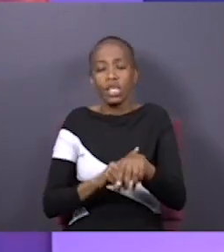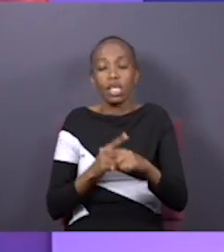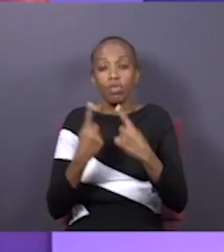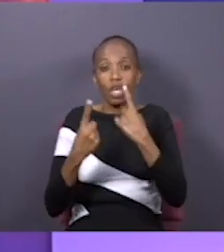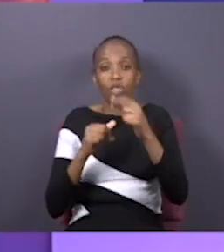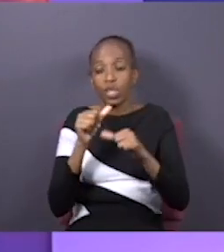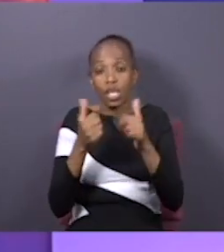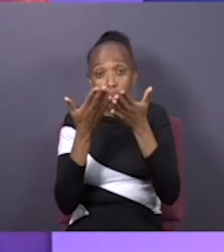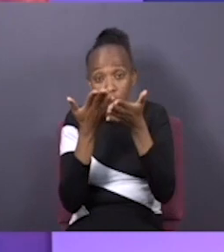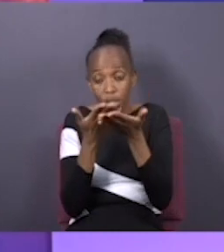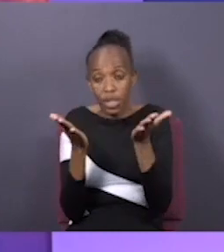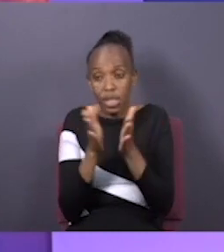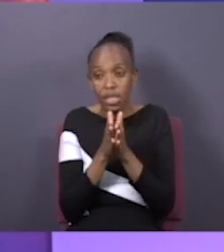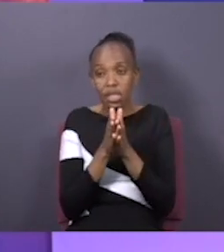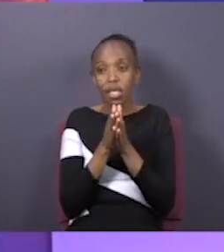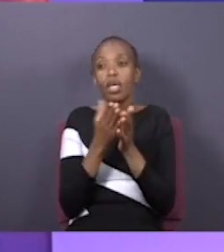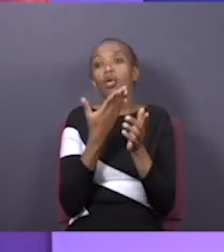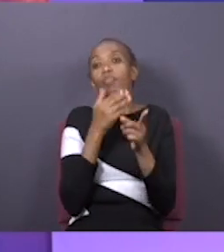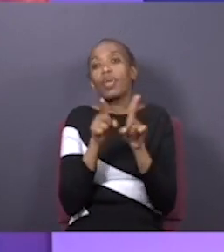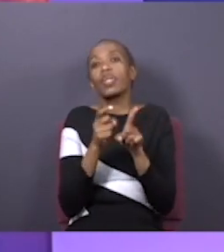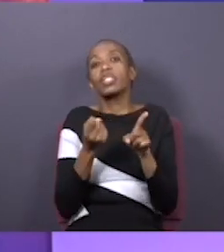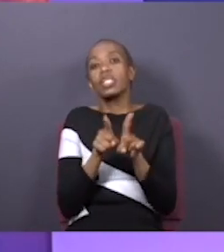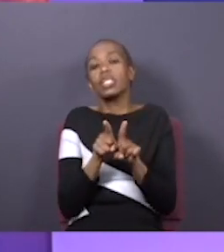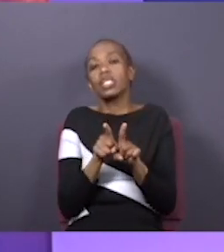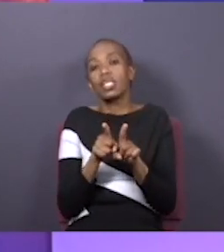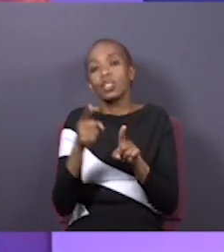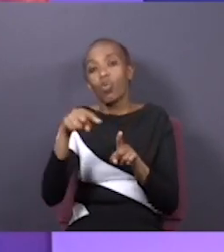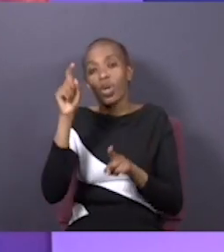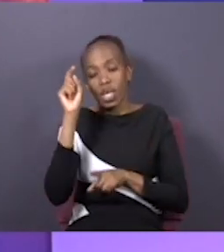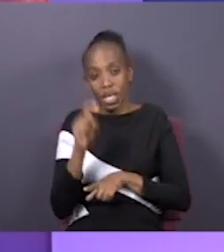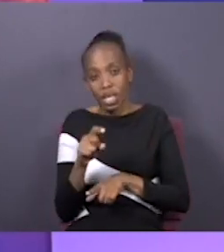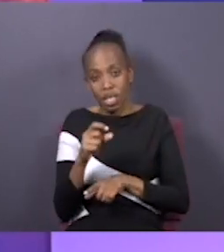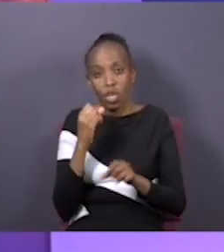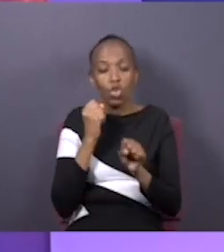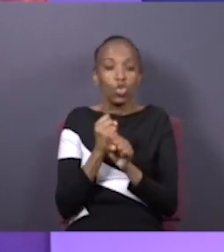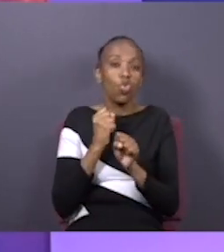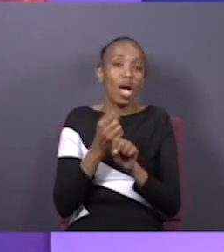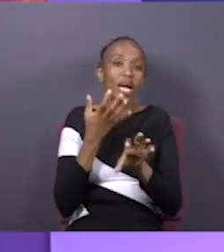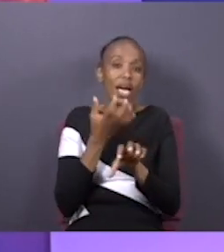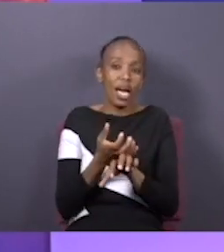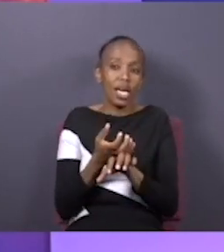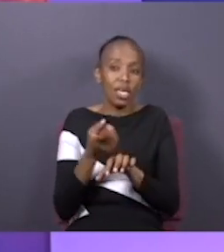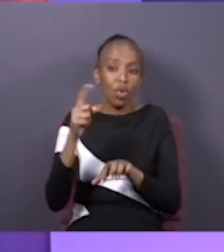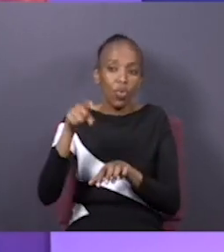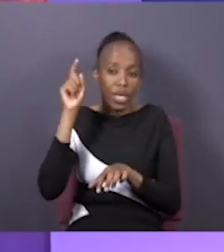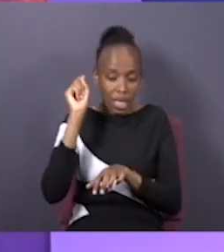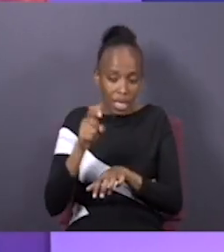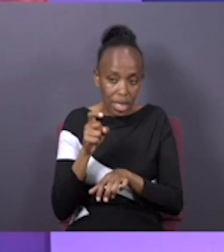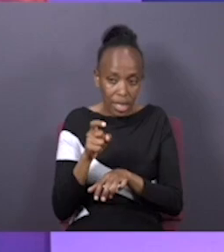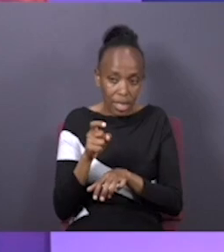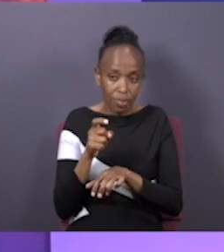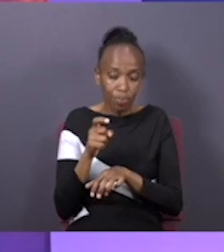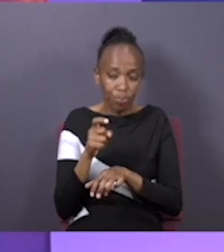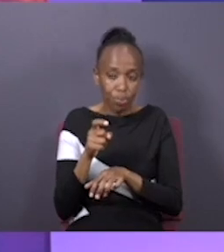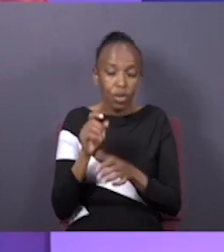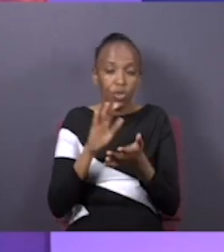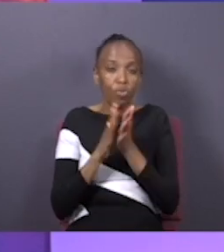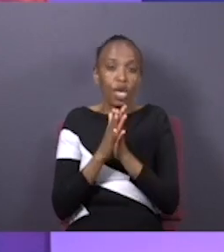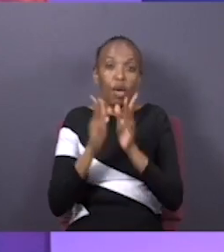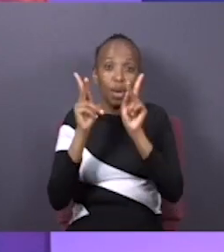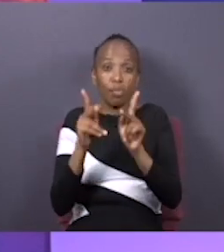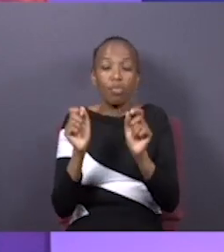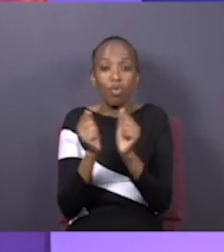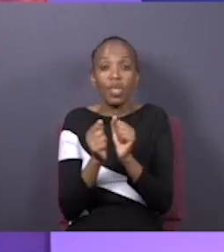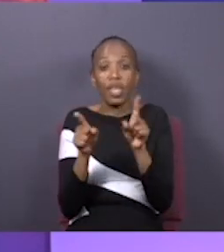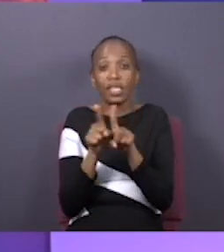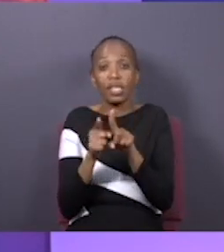talking about these things. Brothers and sisters, we need to work hard. We need to be a people with